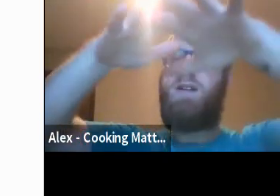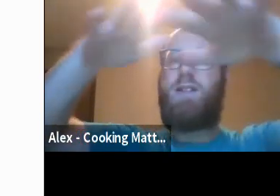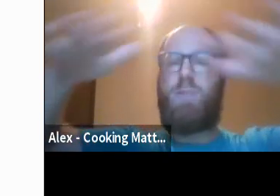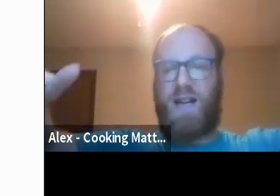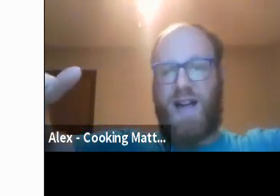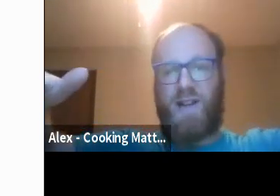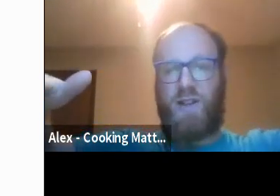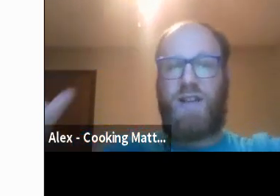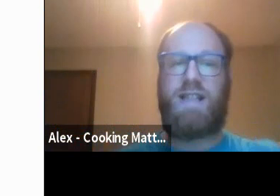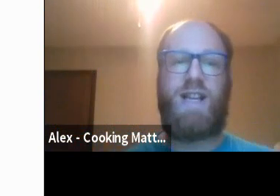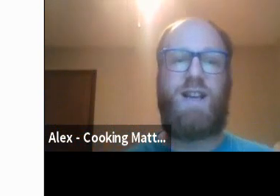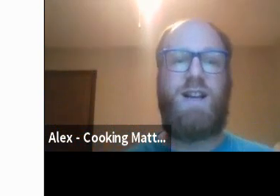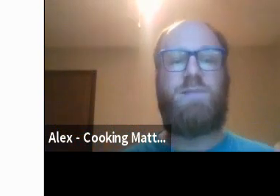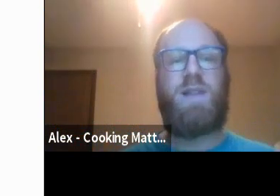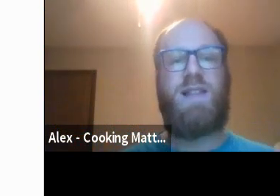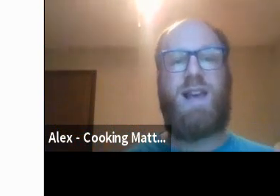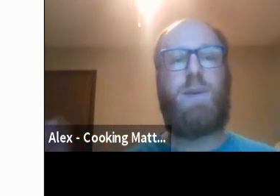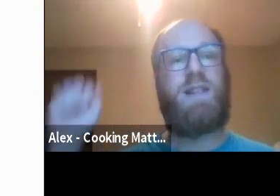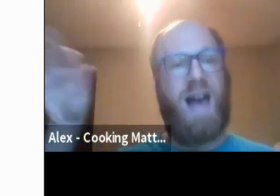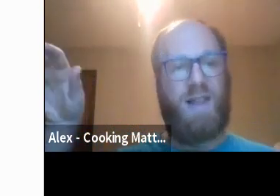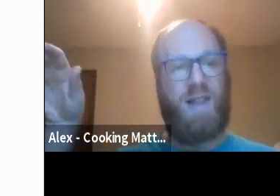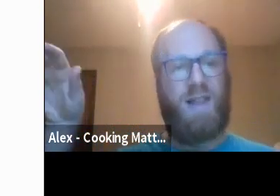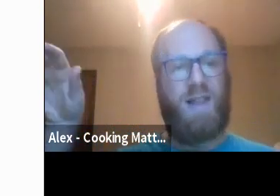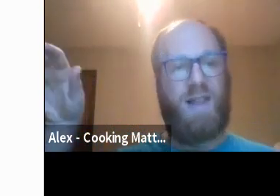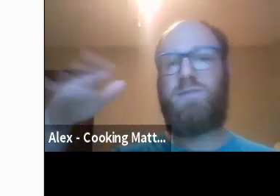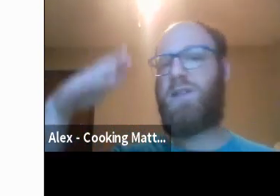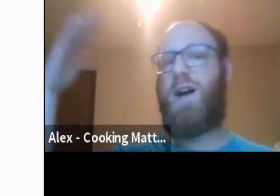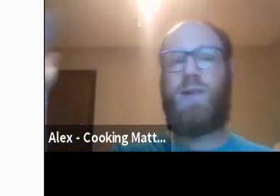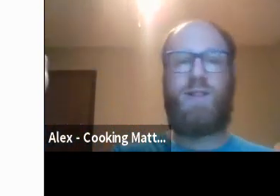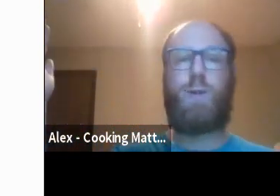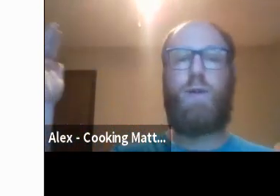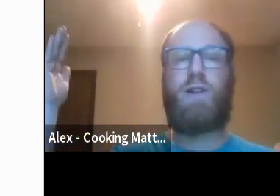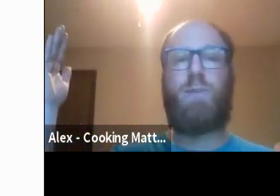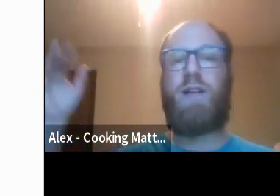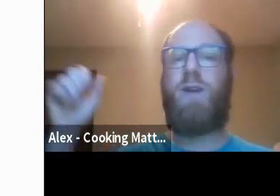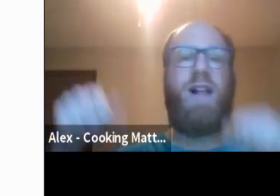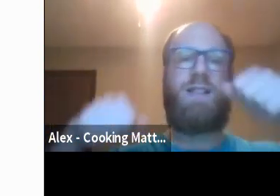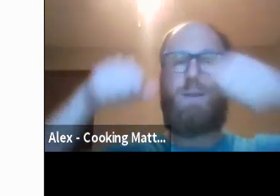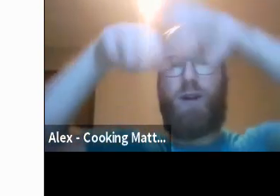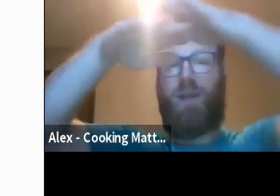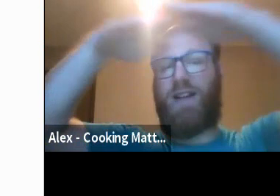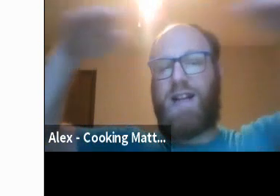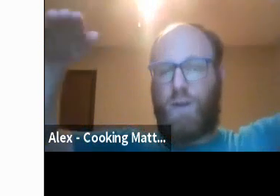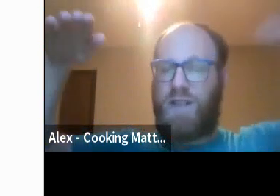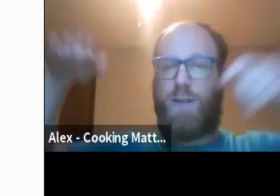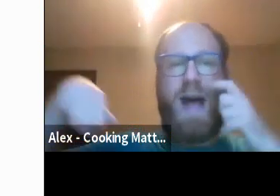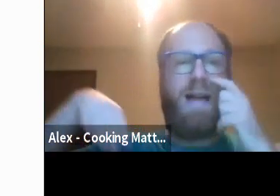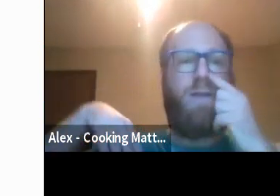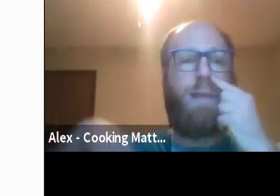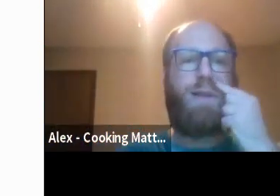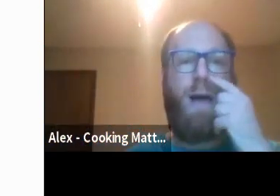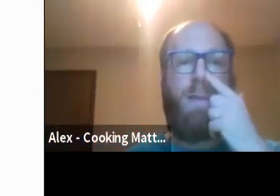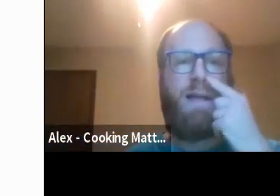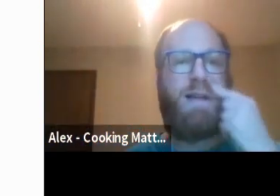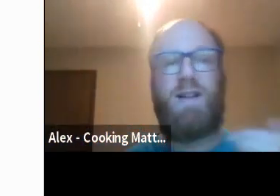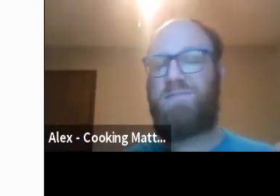squash up, spread it out on the cookie sheet, and then put that in the freezer. Once those were frozen pretty well, I just put them in a nice freezer bag